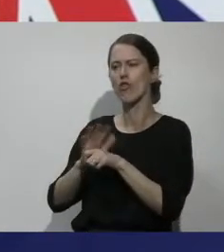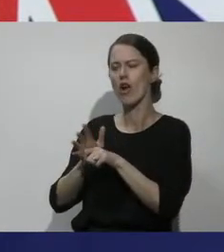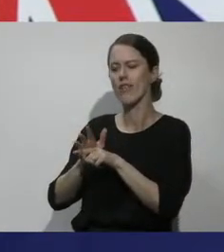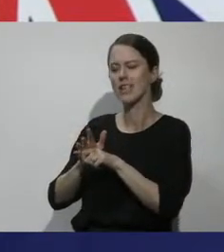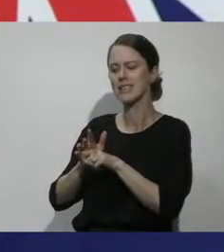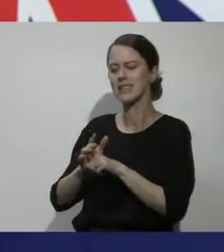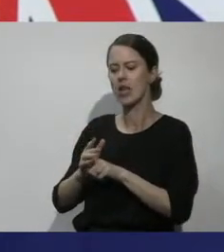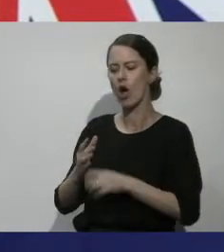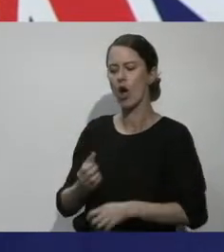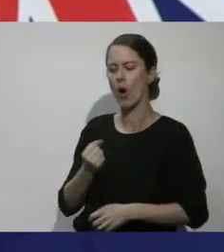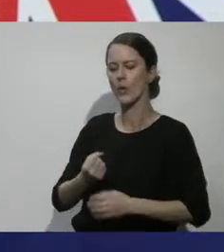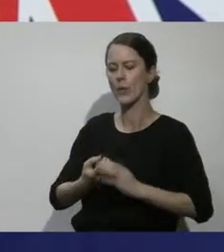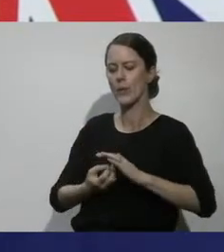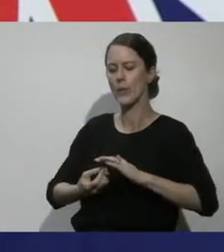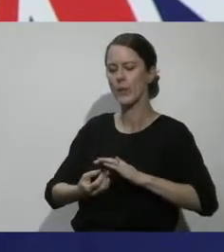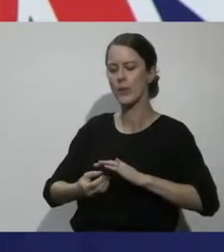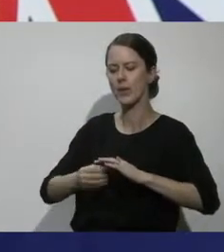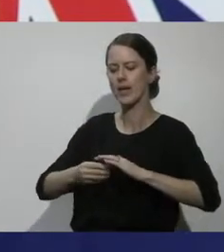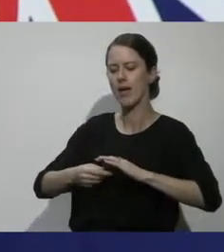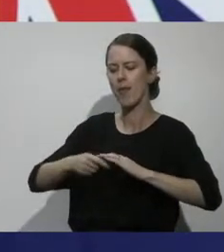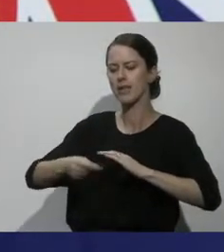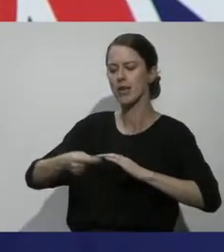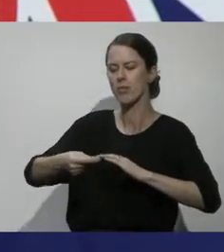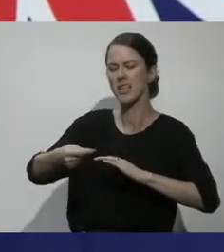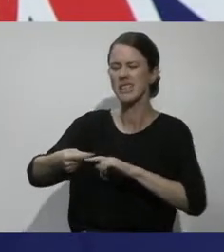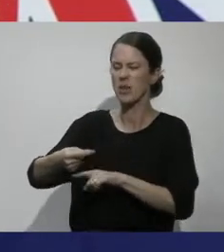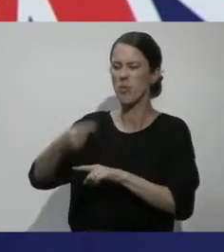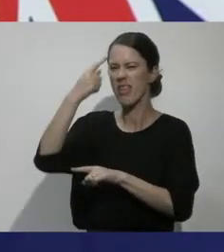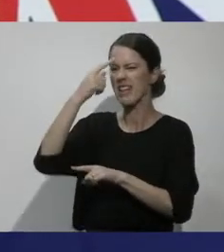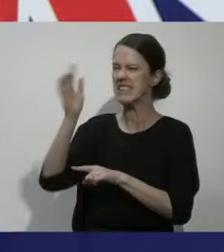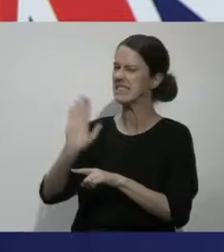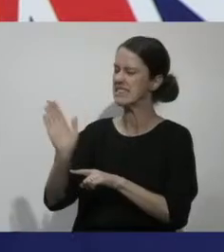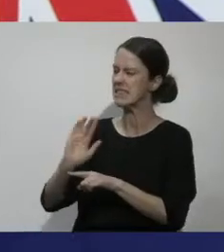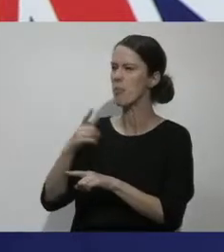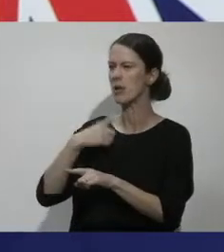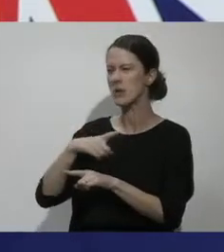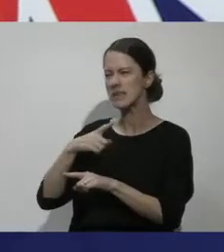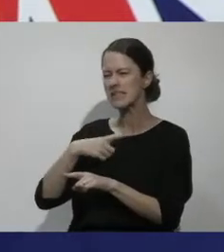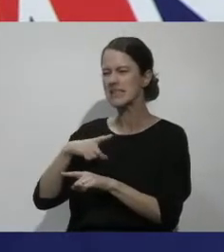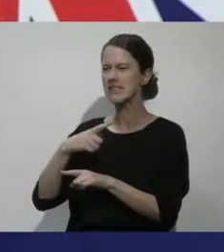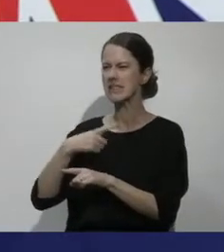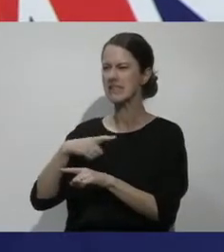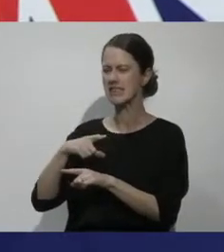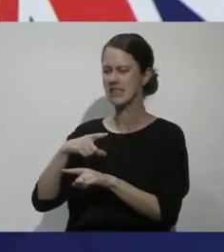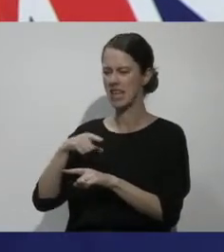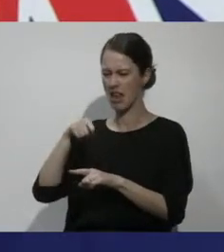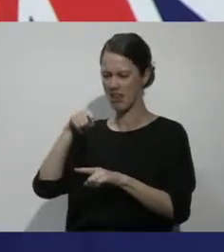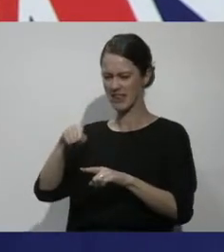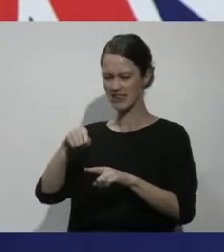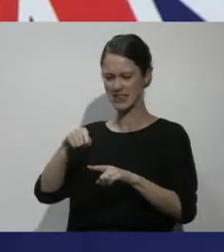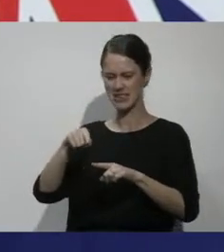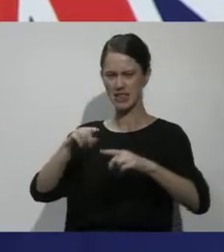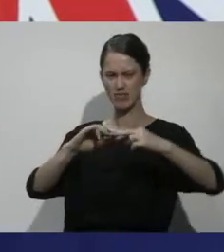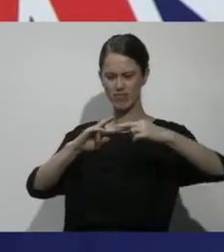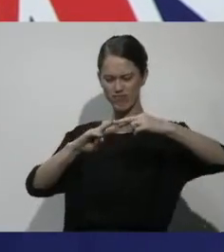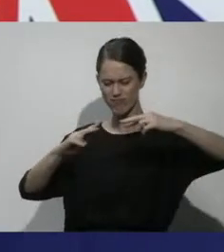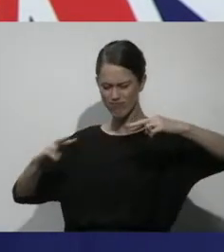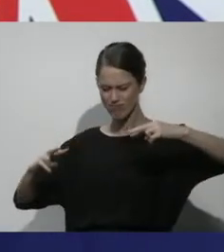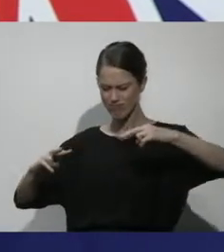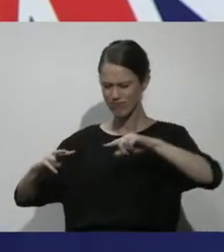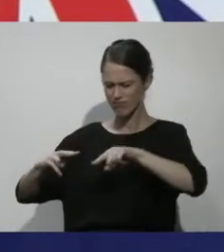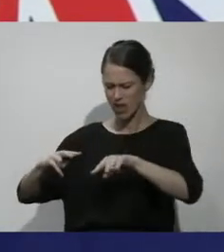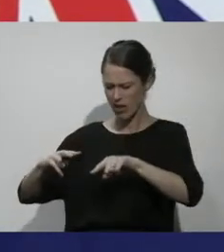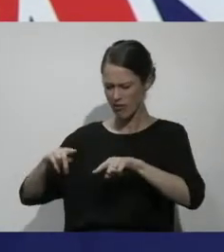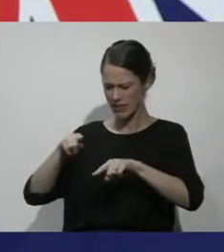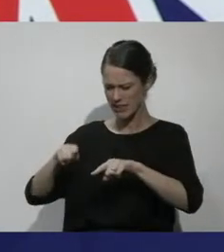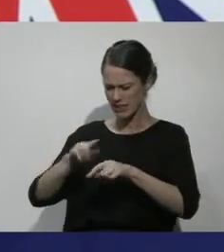essentially has really been diminished as a potential because the strain that we have at the moment is not something that we